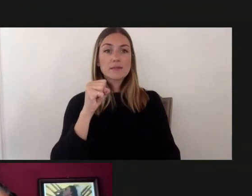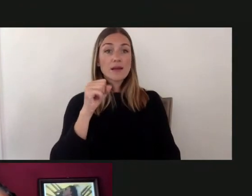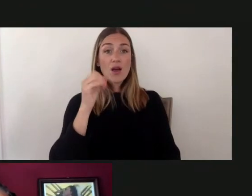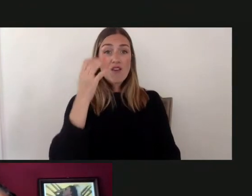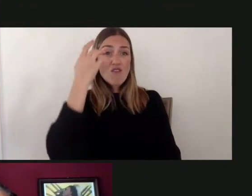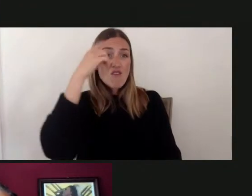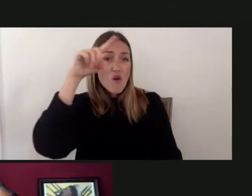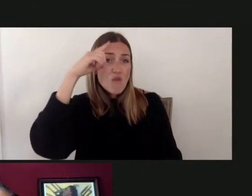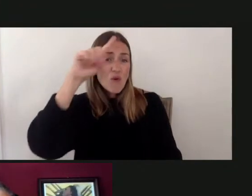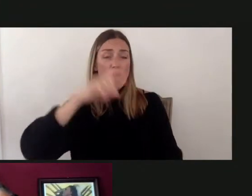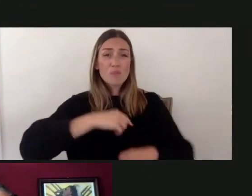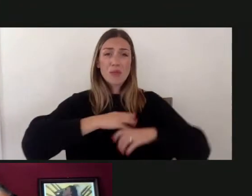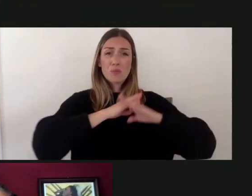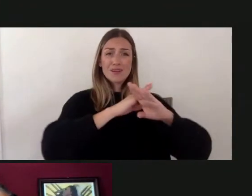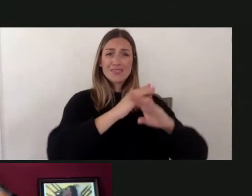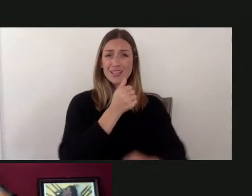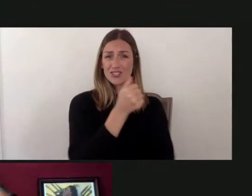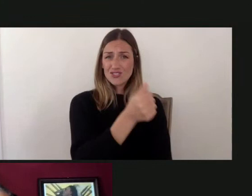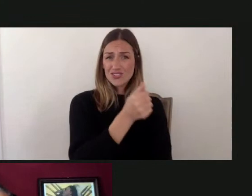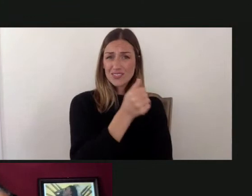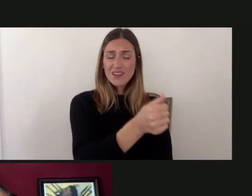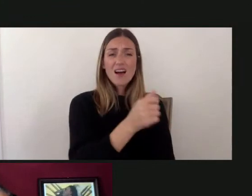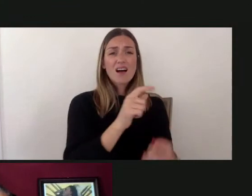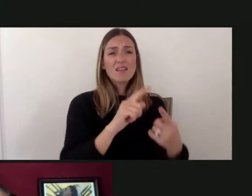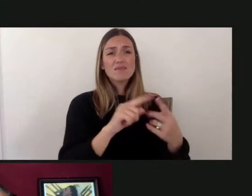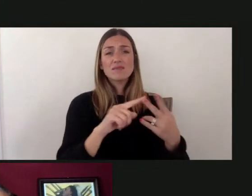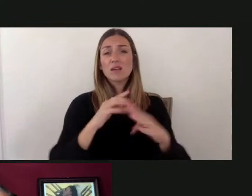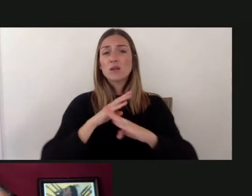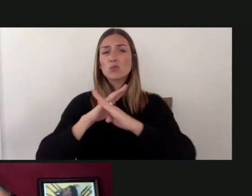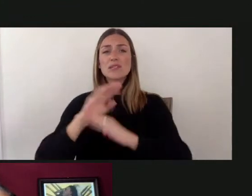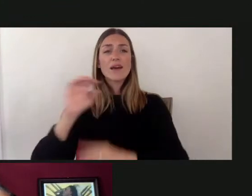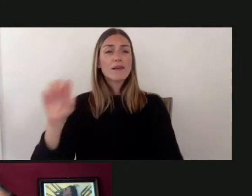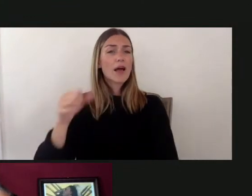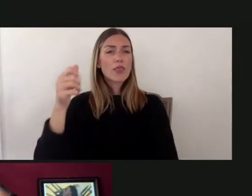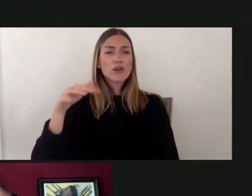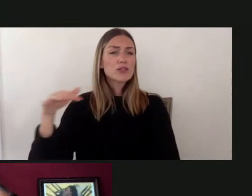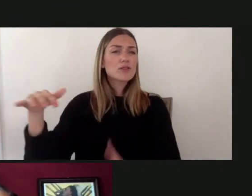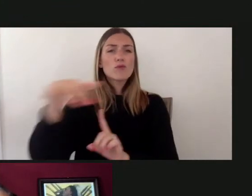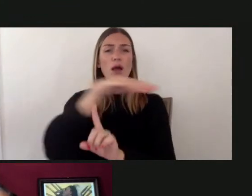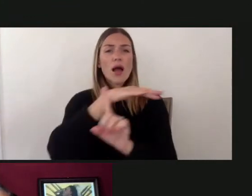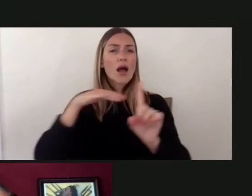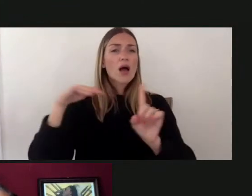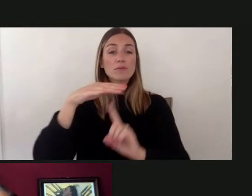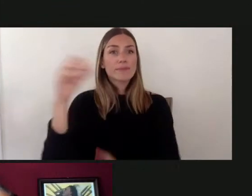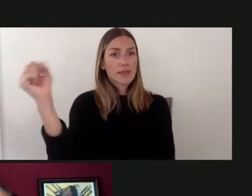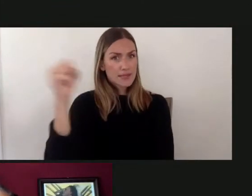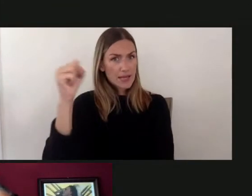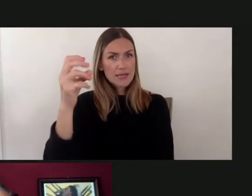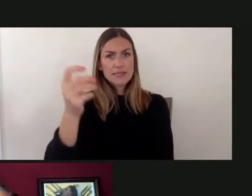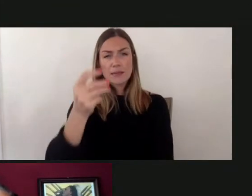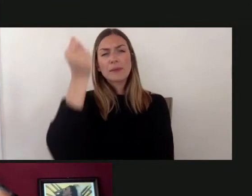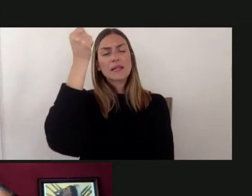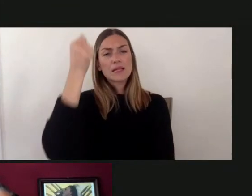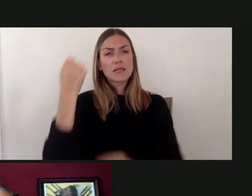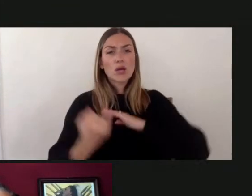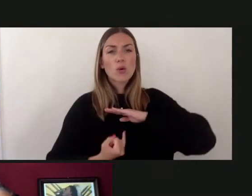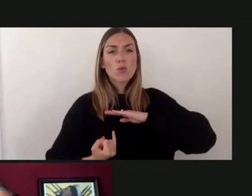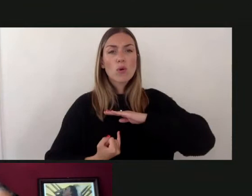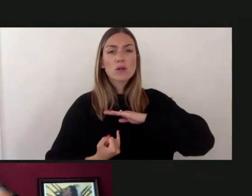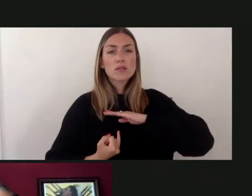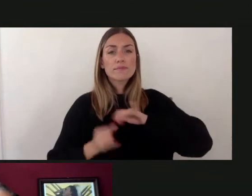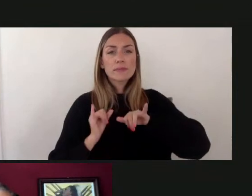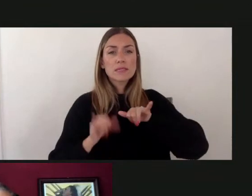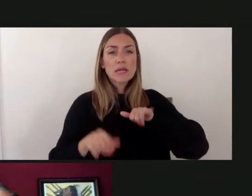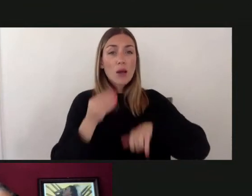protect yourself and then to protect others around you. You should, yes, immediately quarantine at home. And